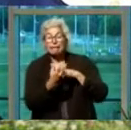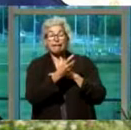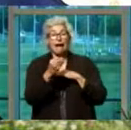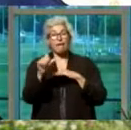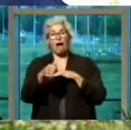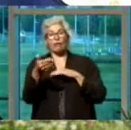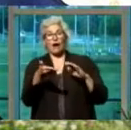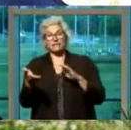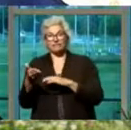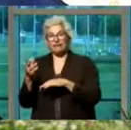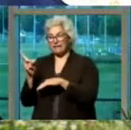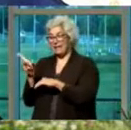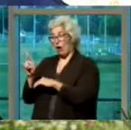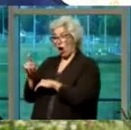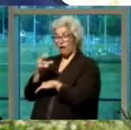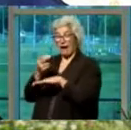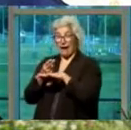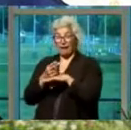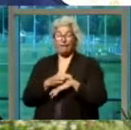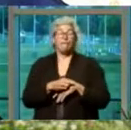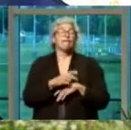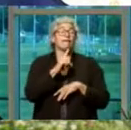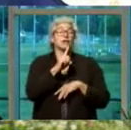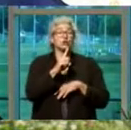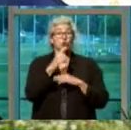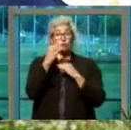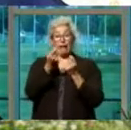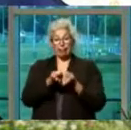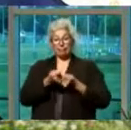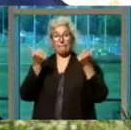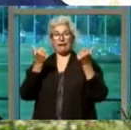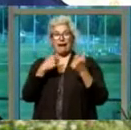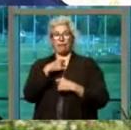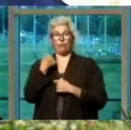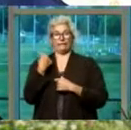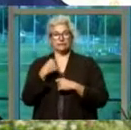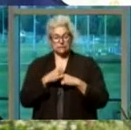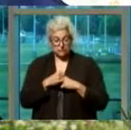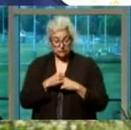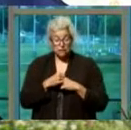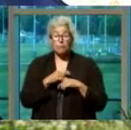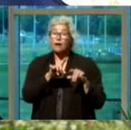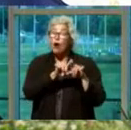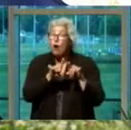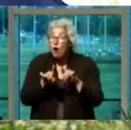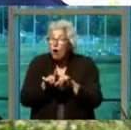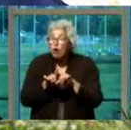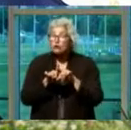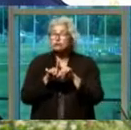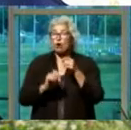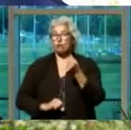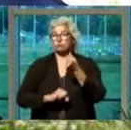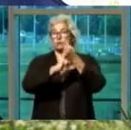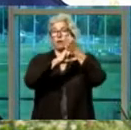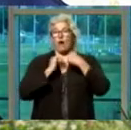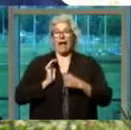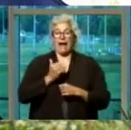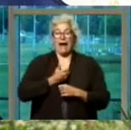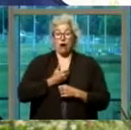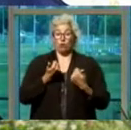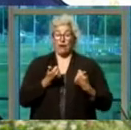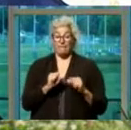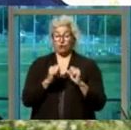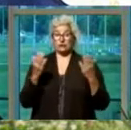activities in the Dominican Republic and Haiti to help eliminate the risk, while also shoring up our efforts here in the